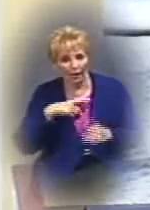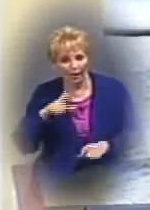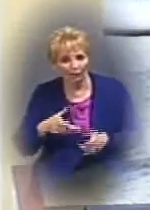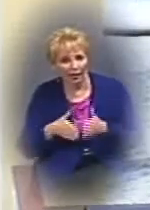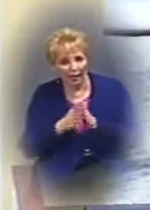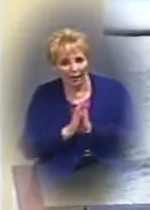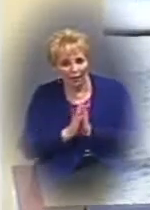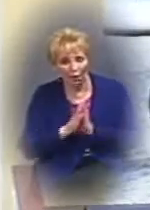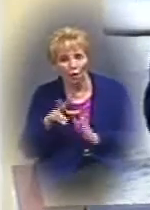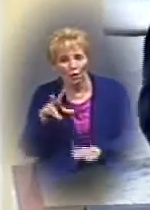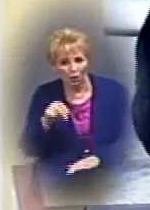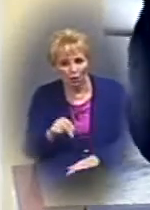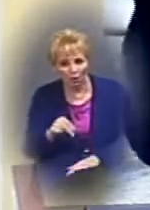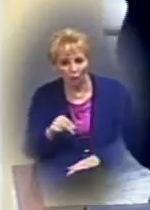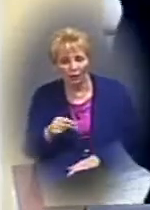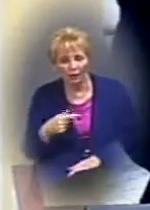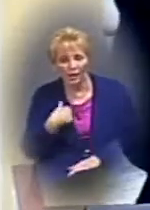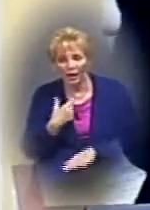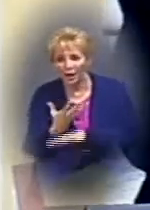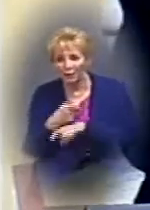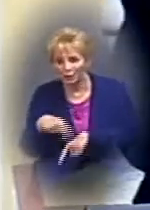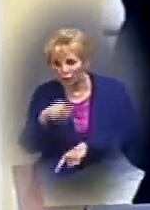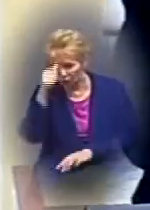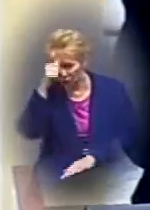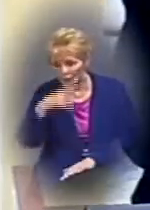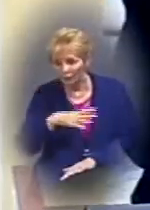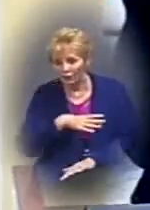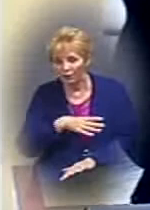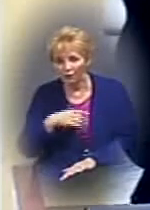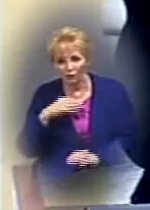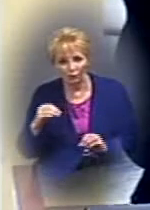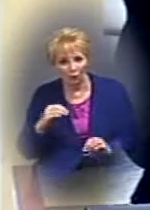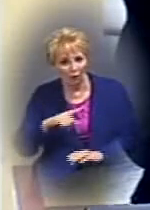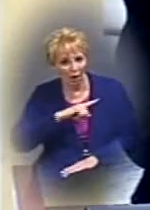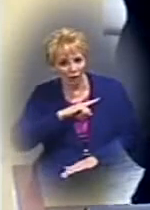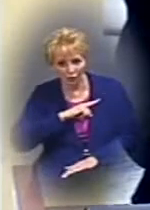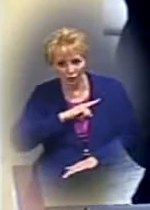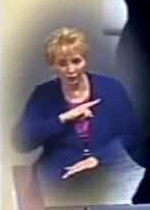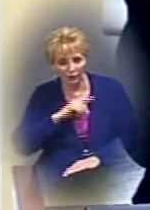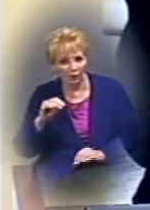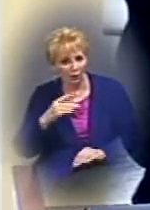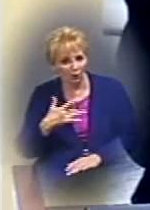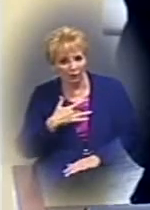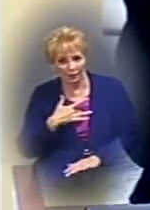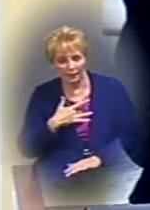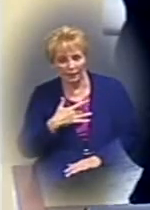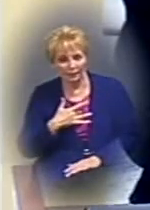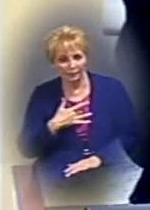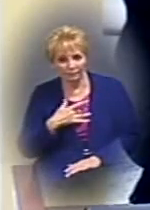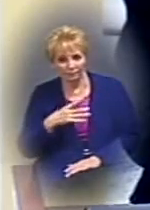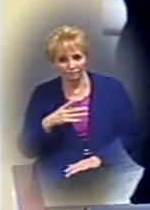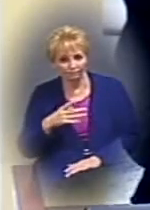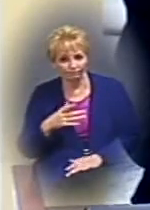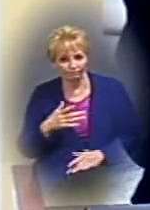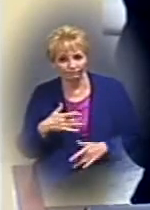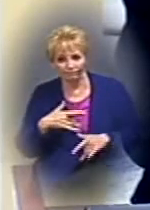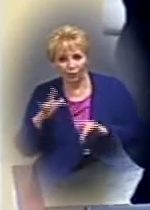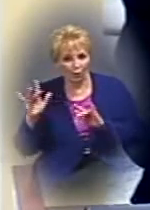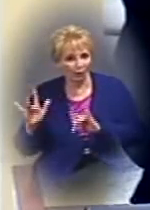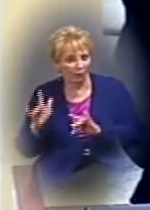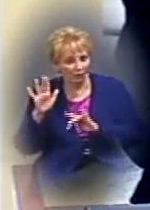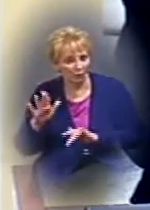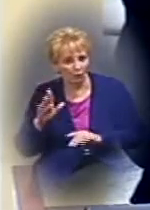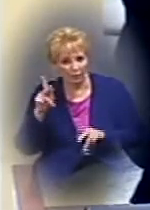ask, no, I beg you, gentlemen, have you no conscience, no sense of decency, no compassion for